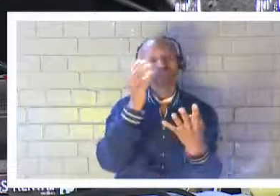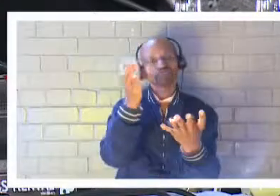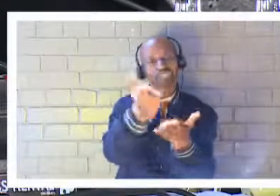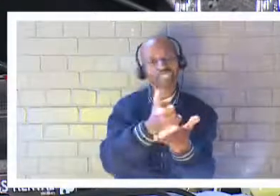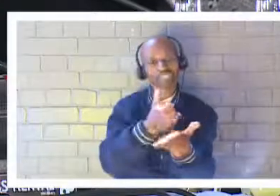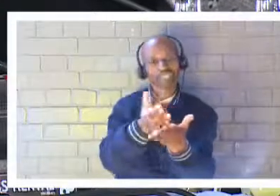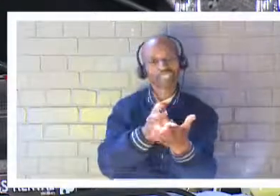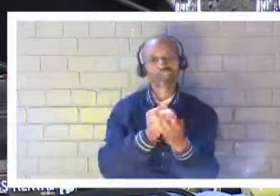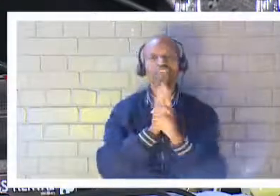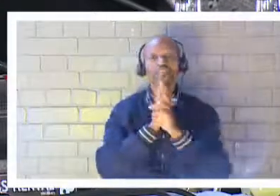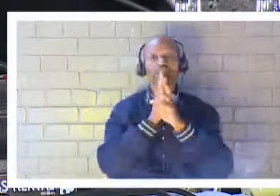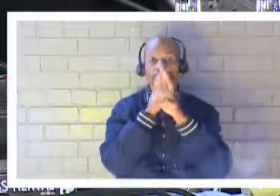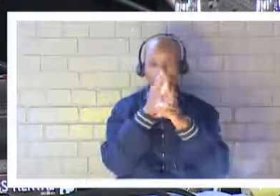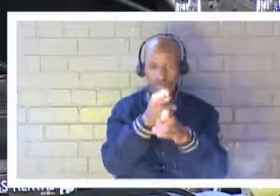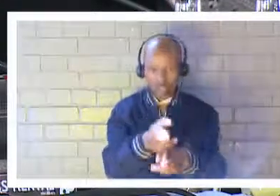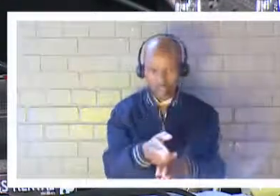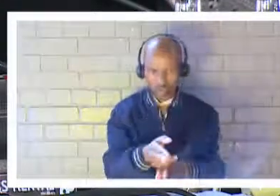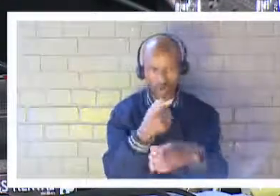report